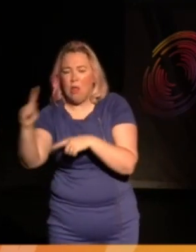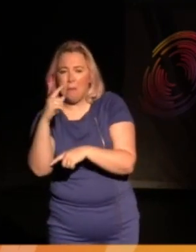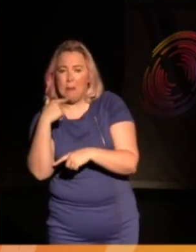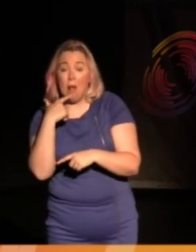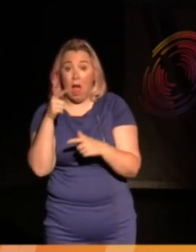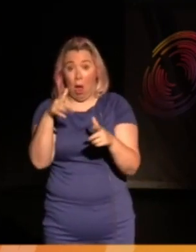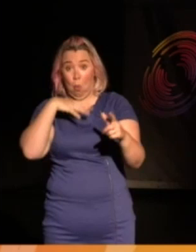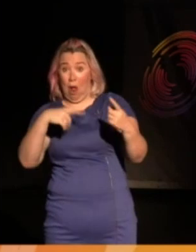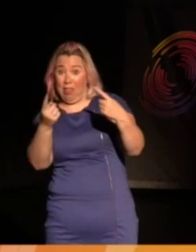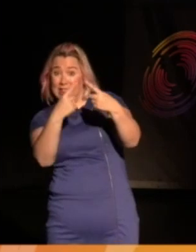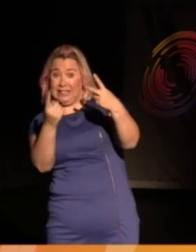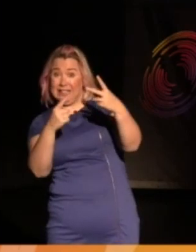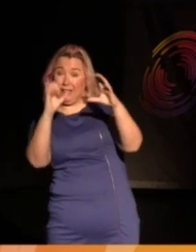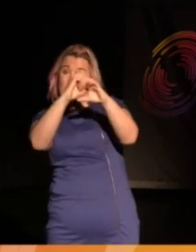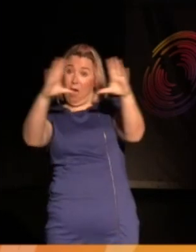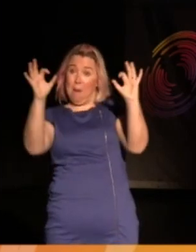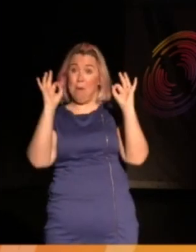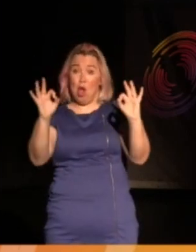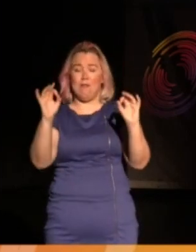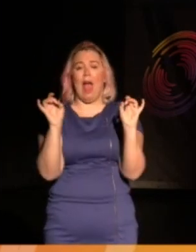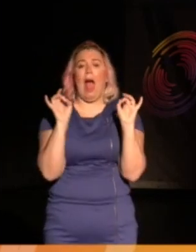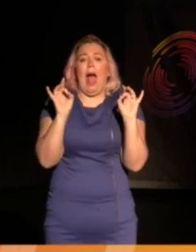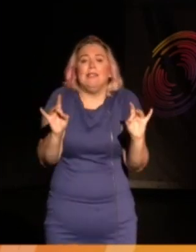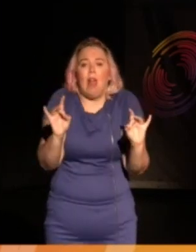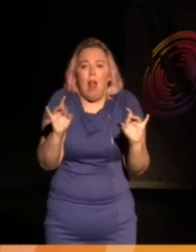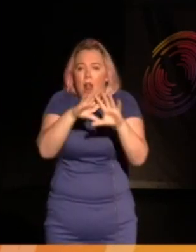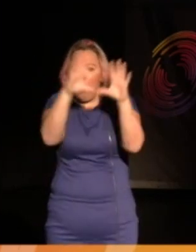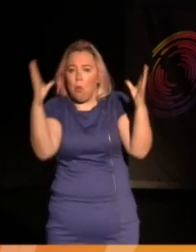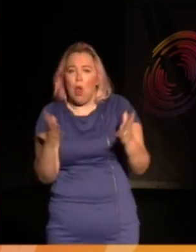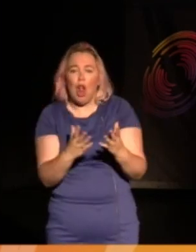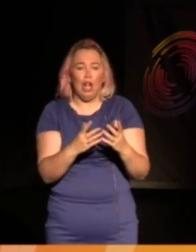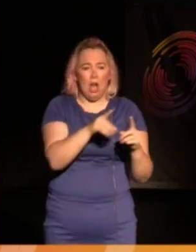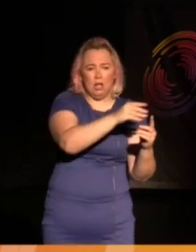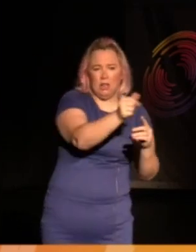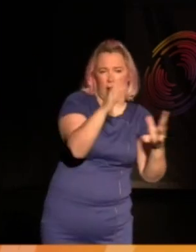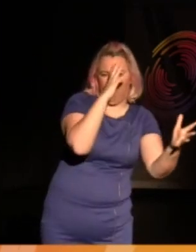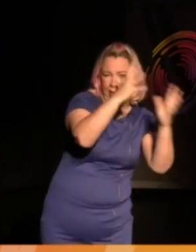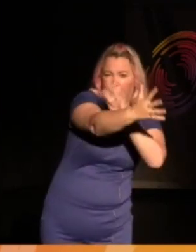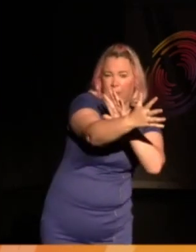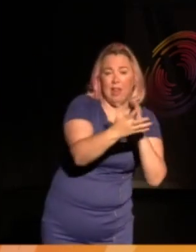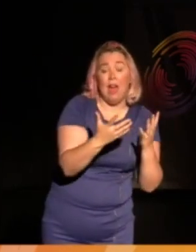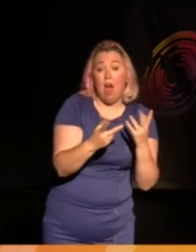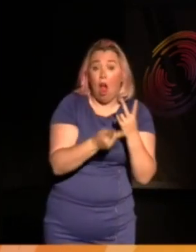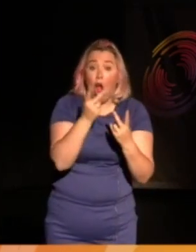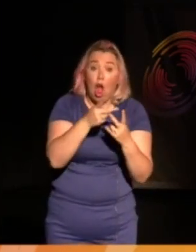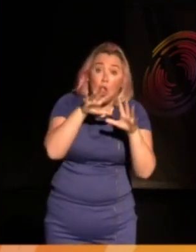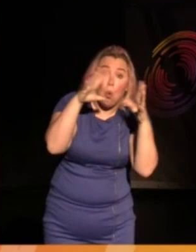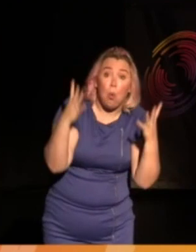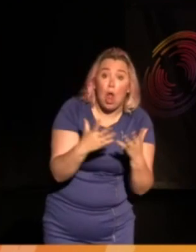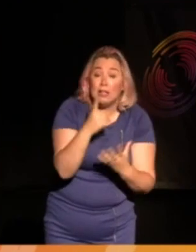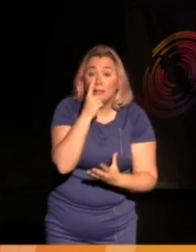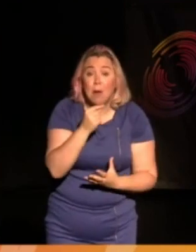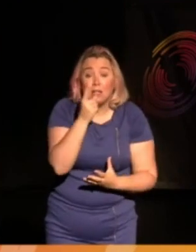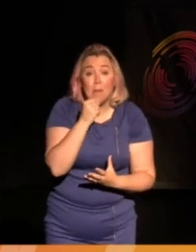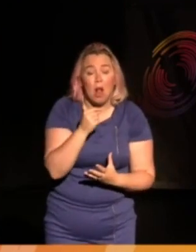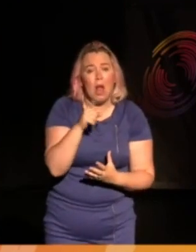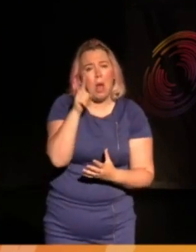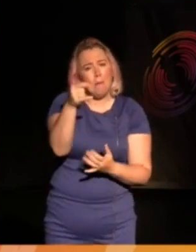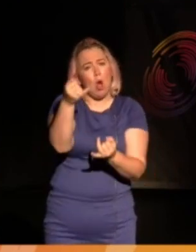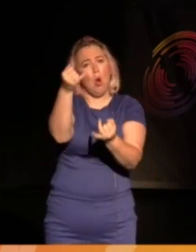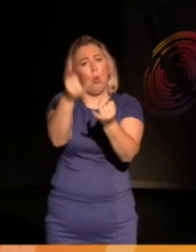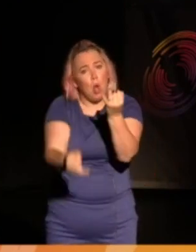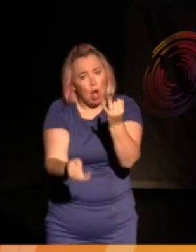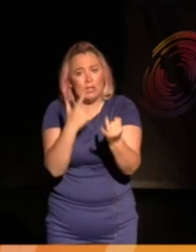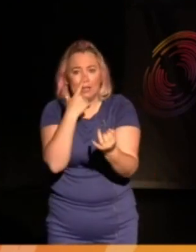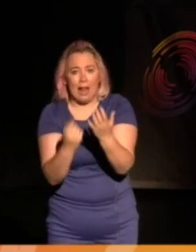mind. We spend a lot of time and effort convincing ourselves that another world is possible, but should never forget that a worse world is